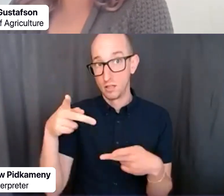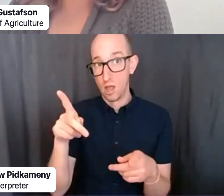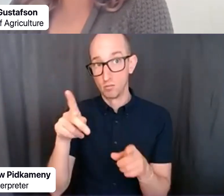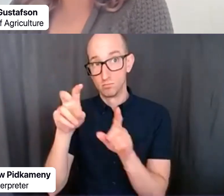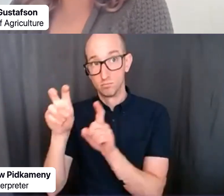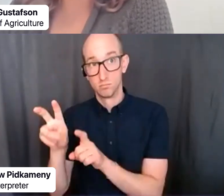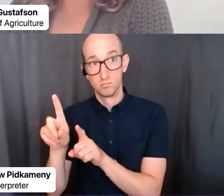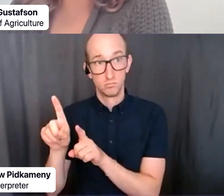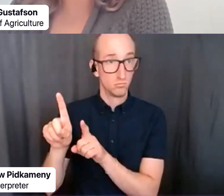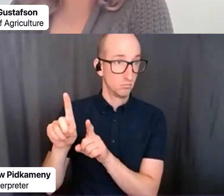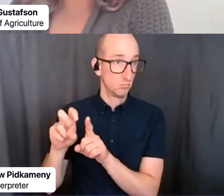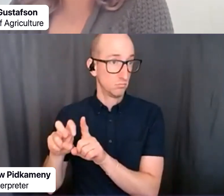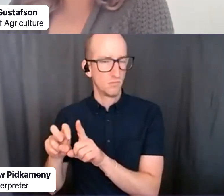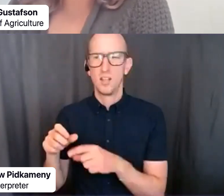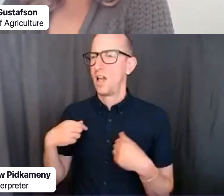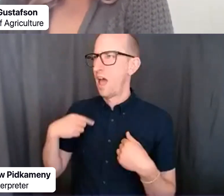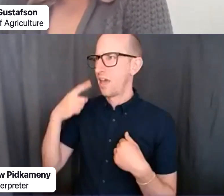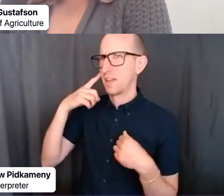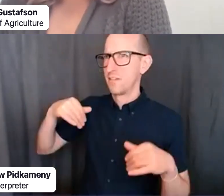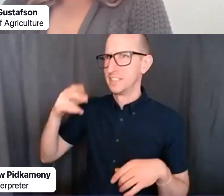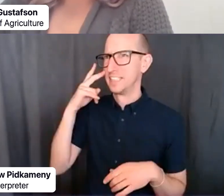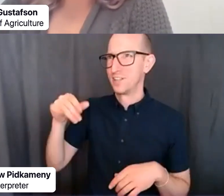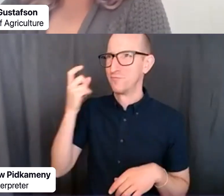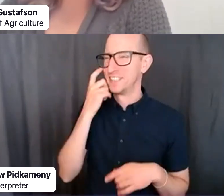I don't think we've had this one recently. So,